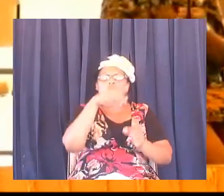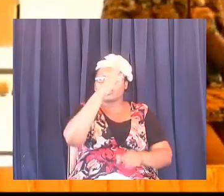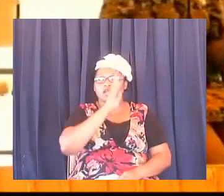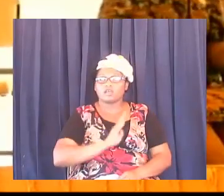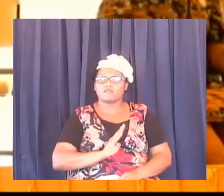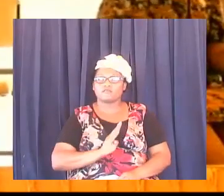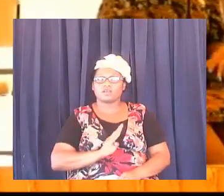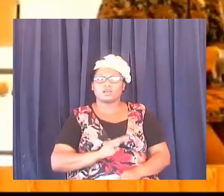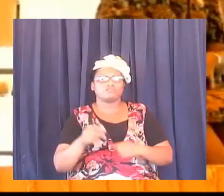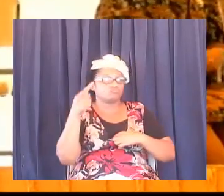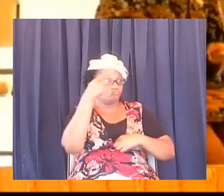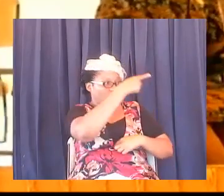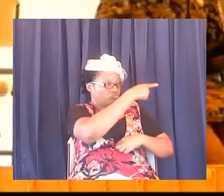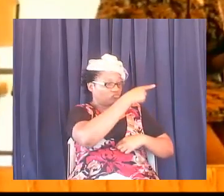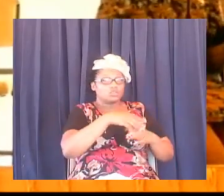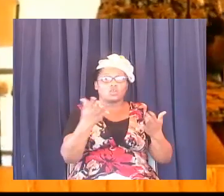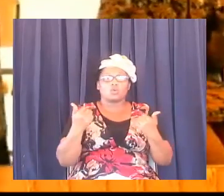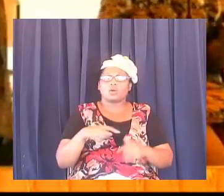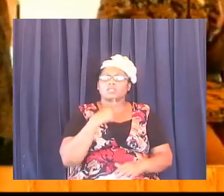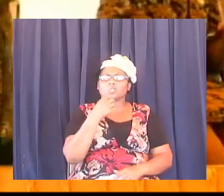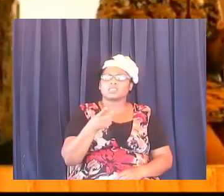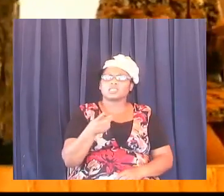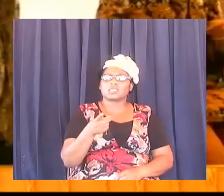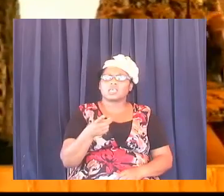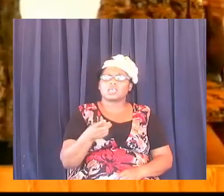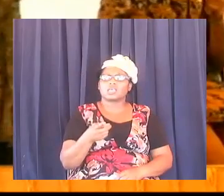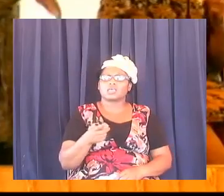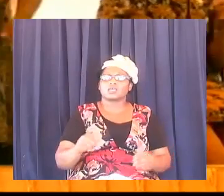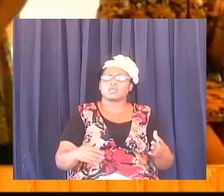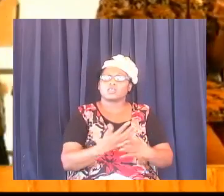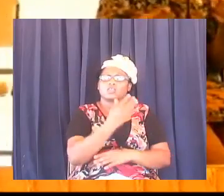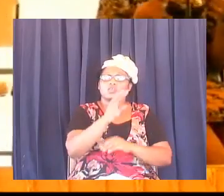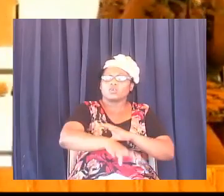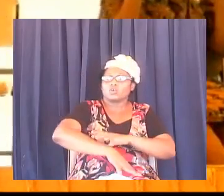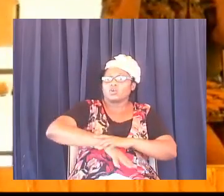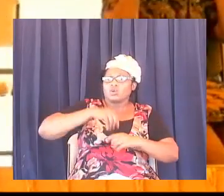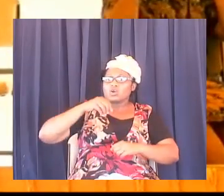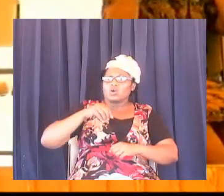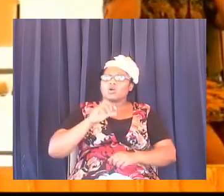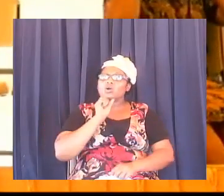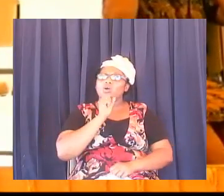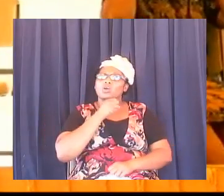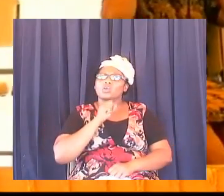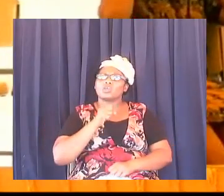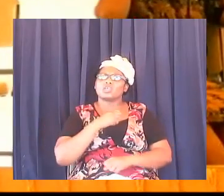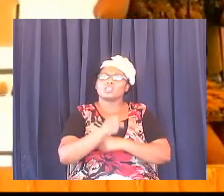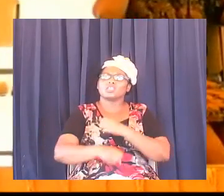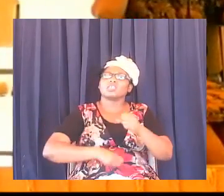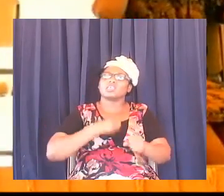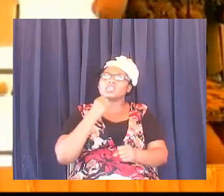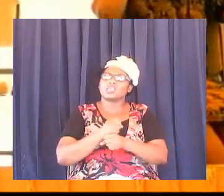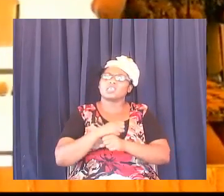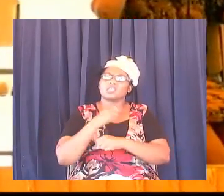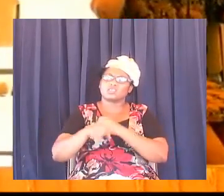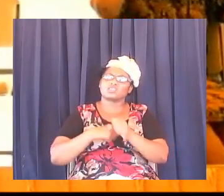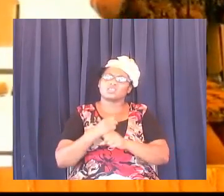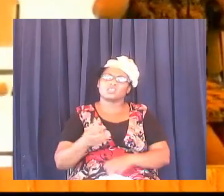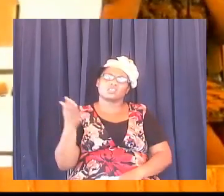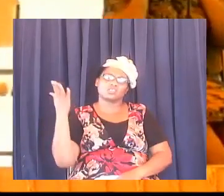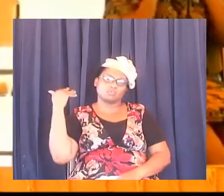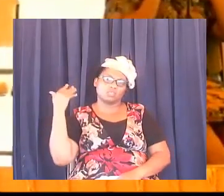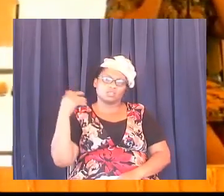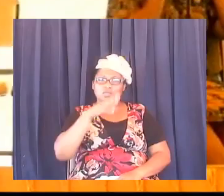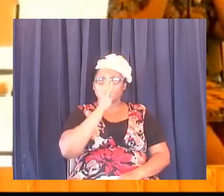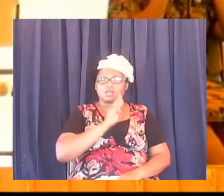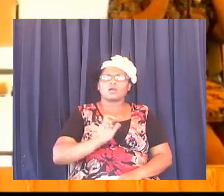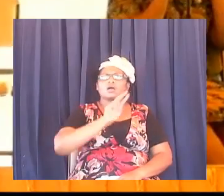just quickly say that throughout ages coming down, God would have